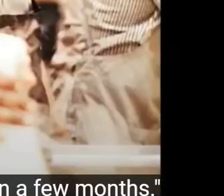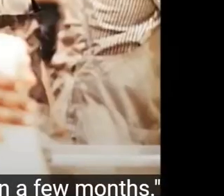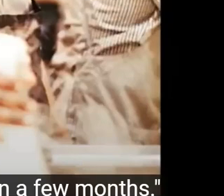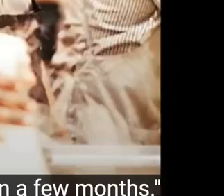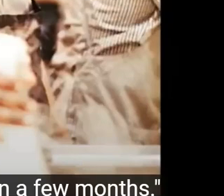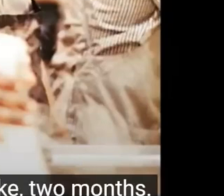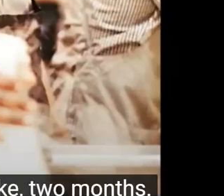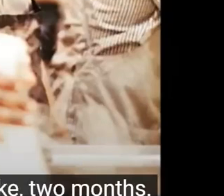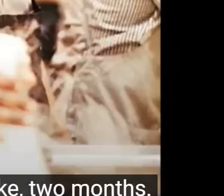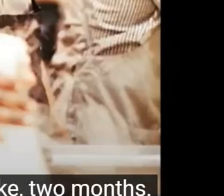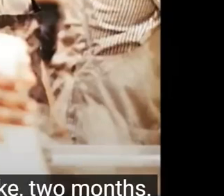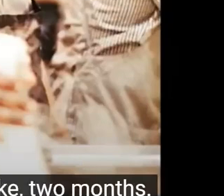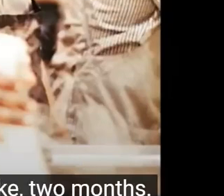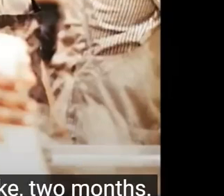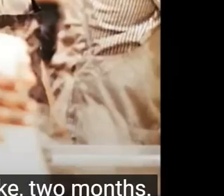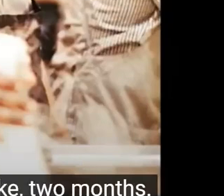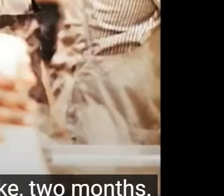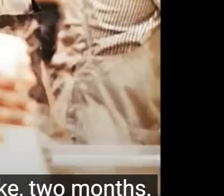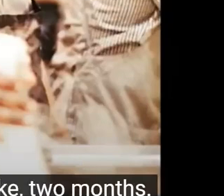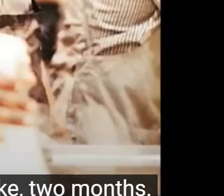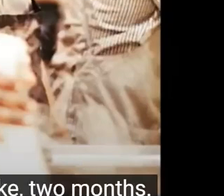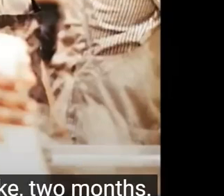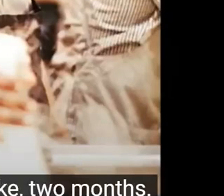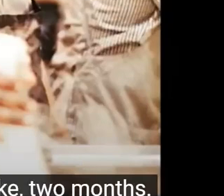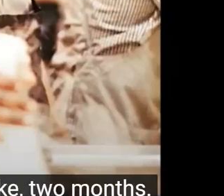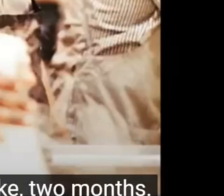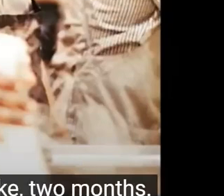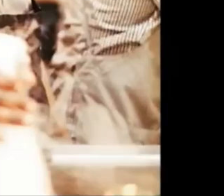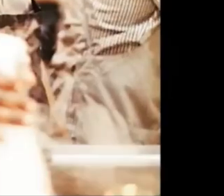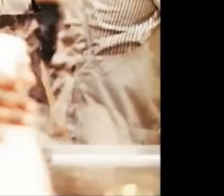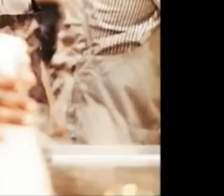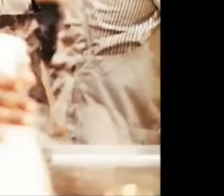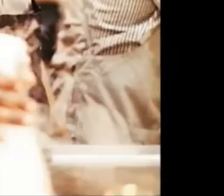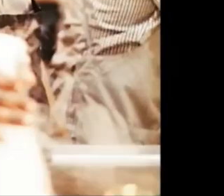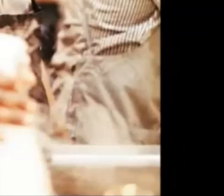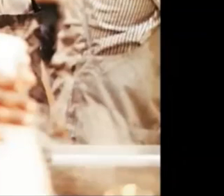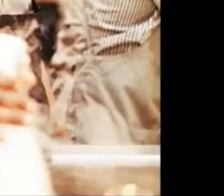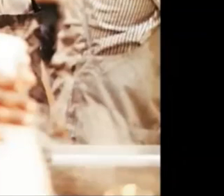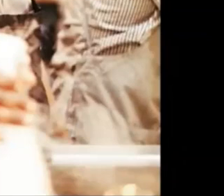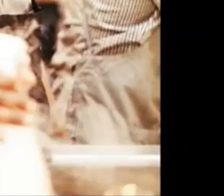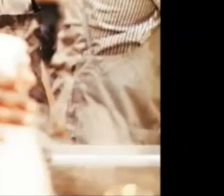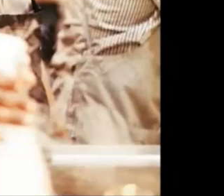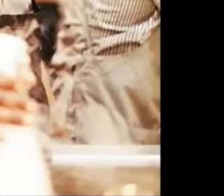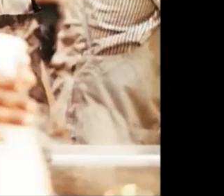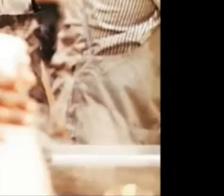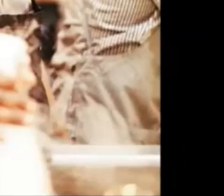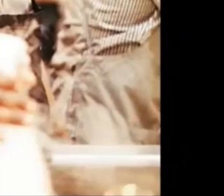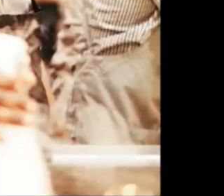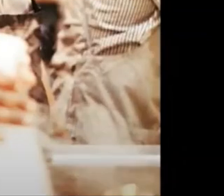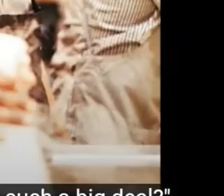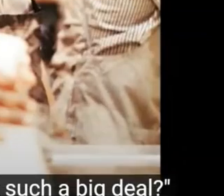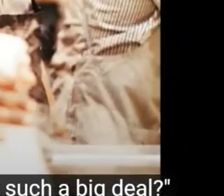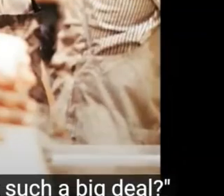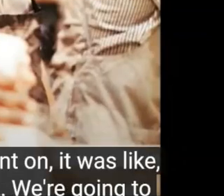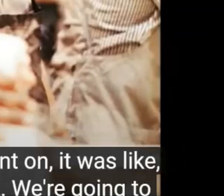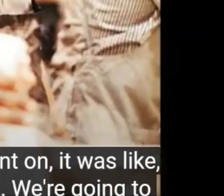We'll be back in a few months. Like, I thought it's gonna last like 2 months. Like, by May, we'll be fine. We'll go back. It's fine. Everyone's overreacting. Why is everyone making it such